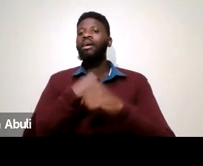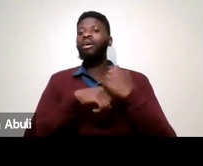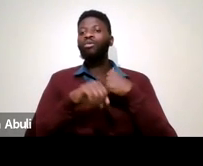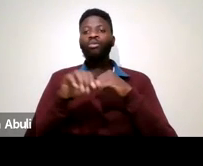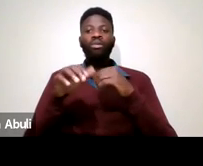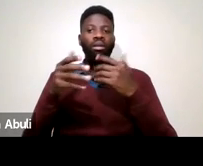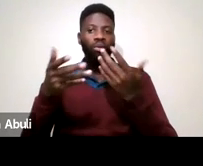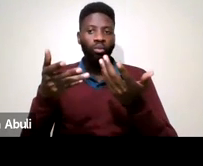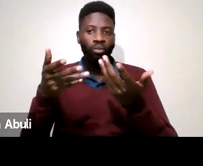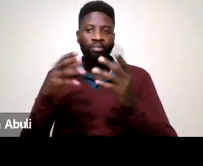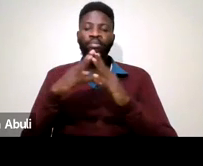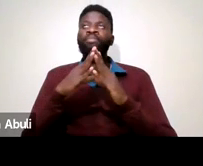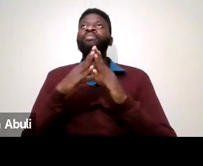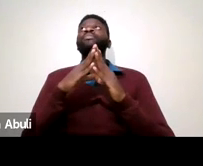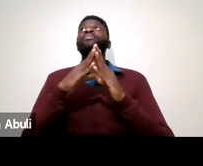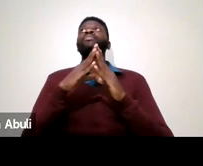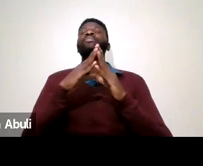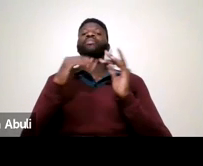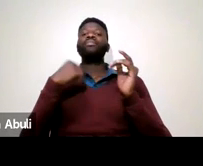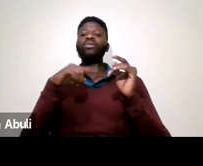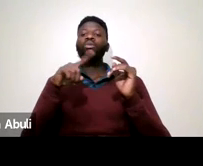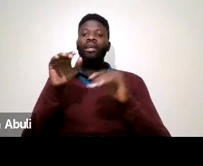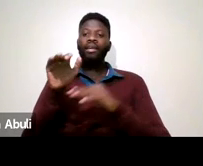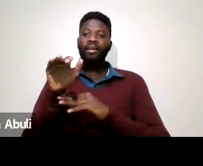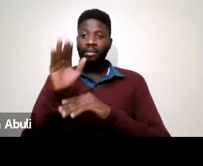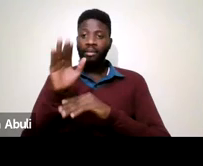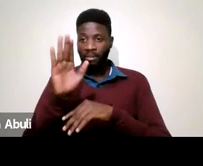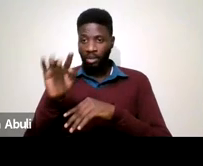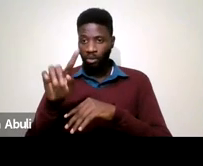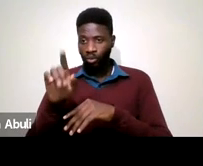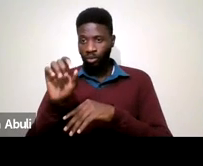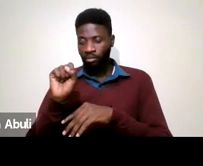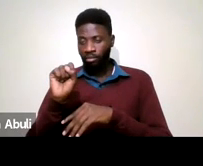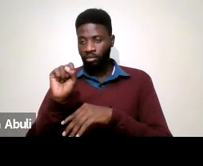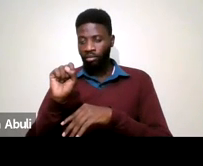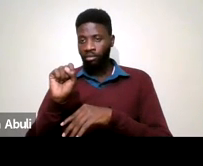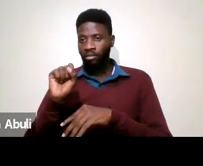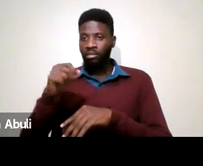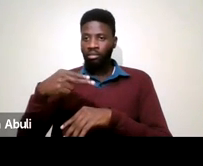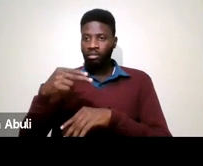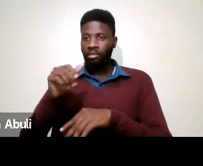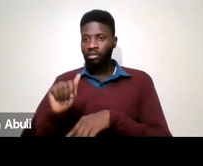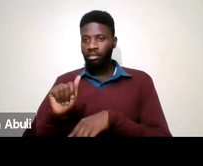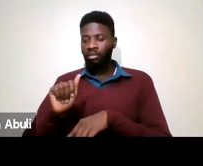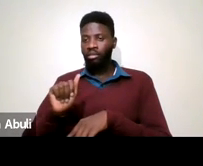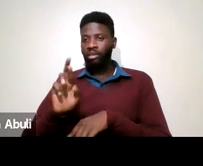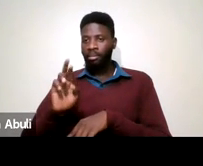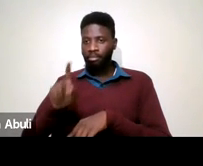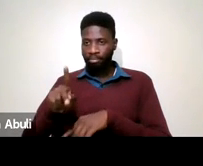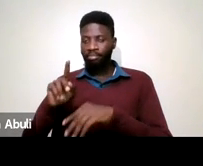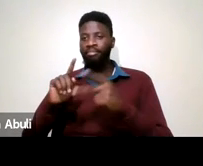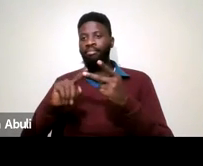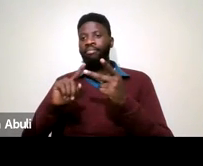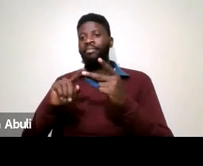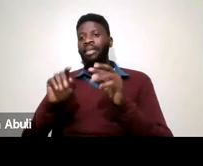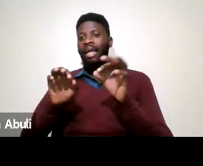sharp, the question I'll be asking whether your goals are sharp, whether they're clearly defined, and whether they're measurable, so that